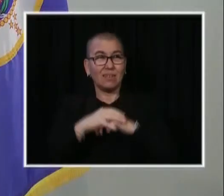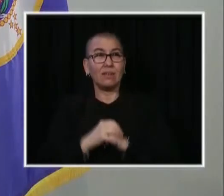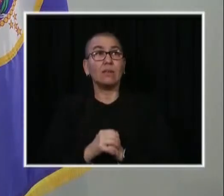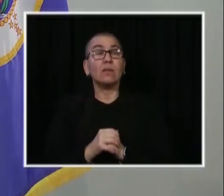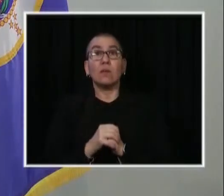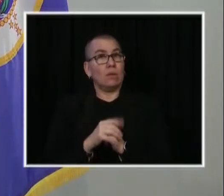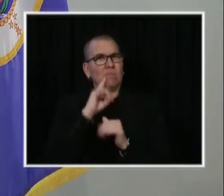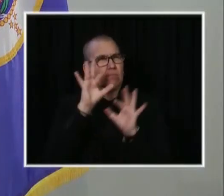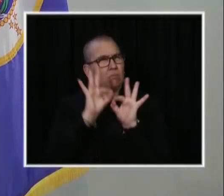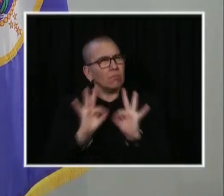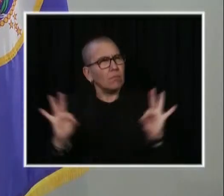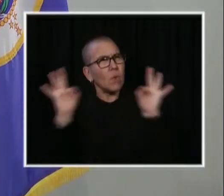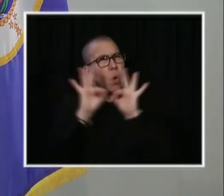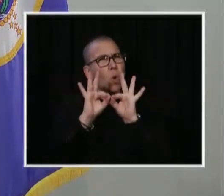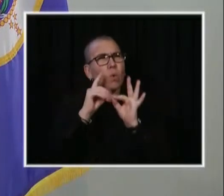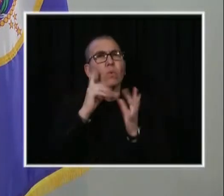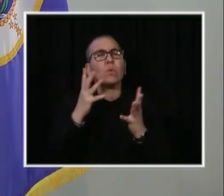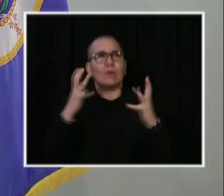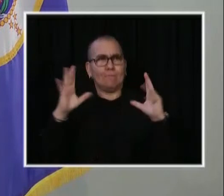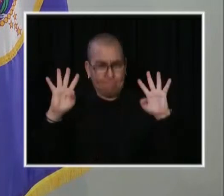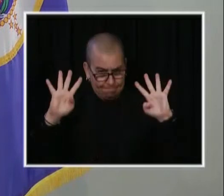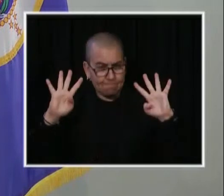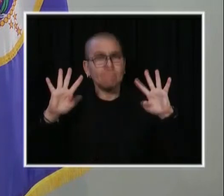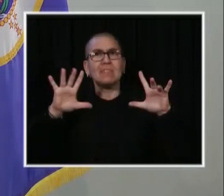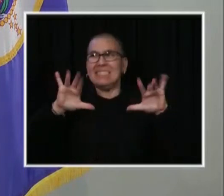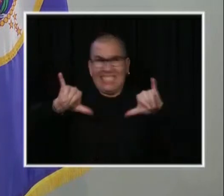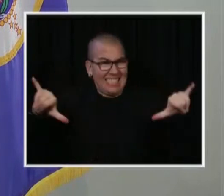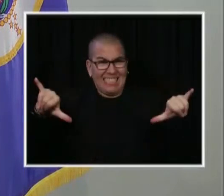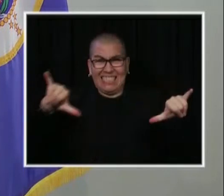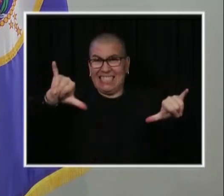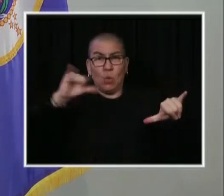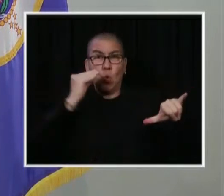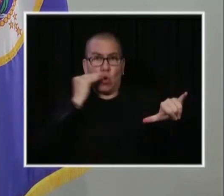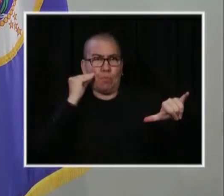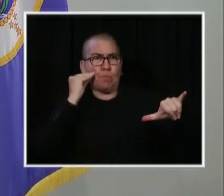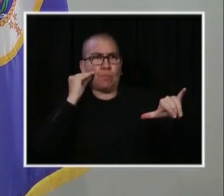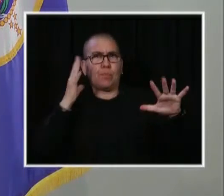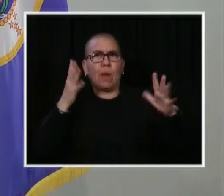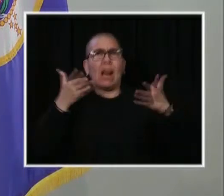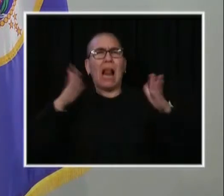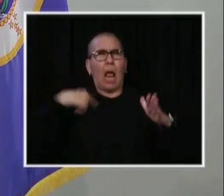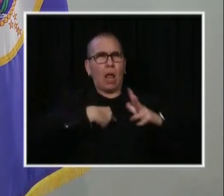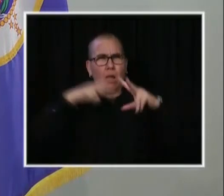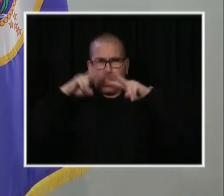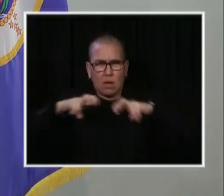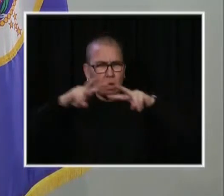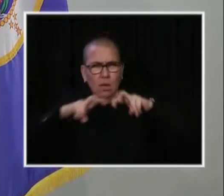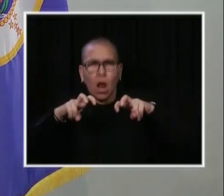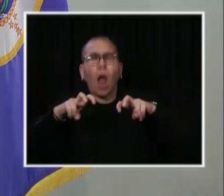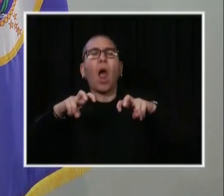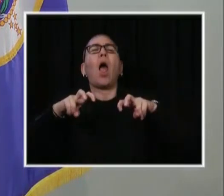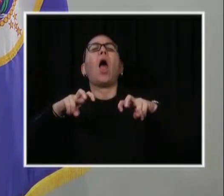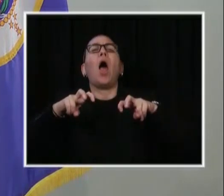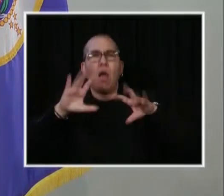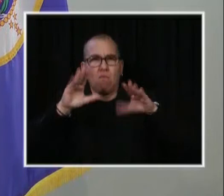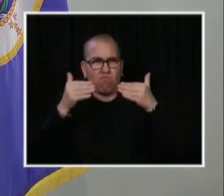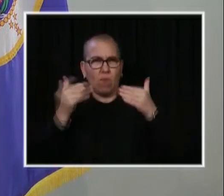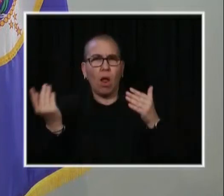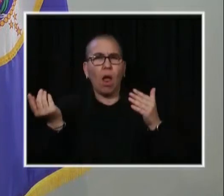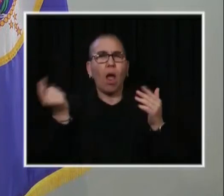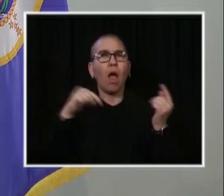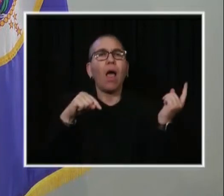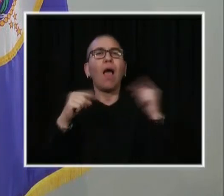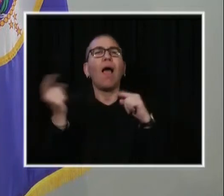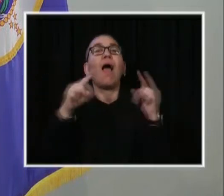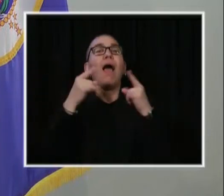if you could stop that interactions with folks, if you could do things like masking and social distancing, and if you could limit unpredictable gatherings of people